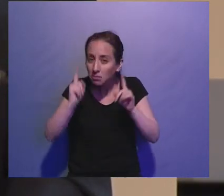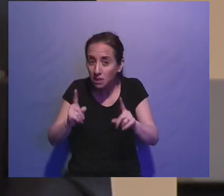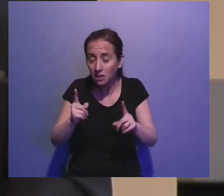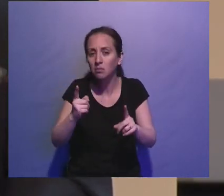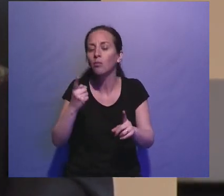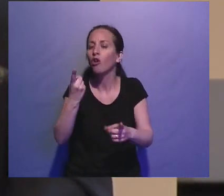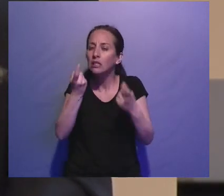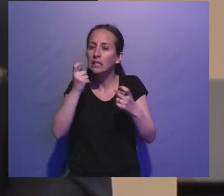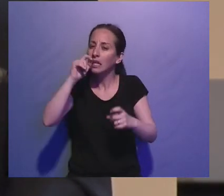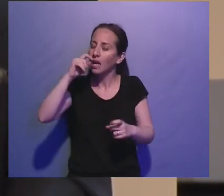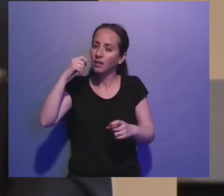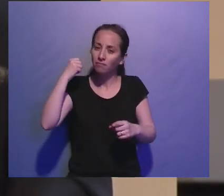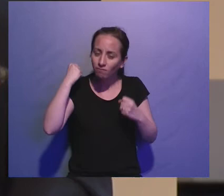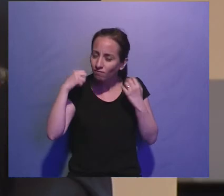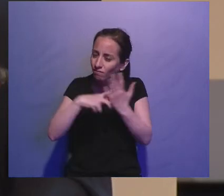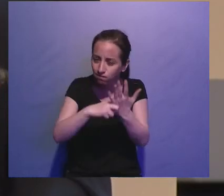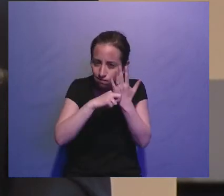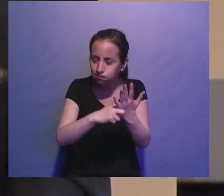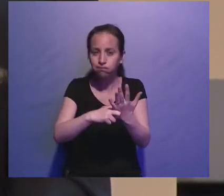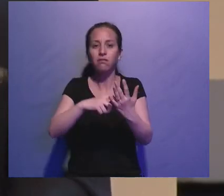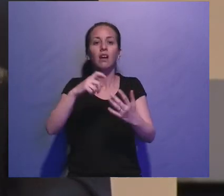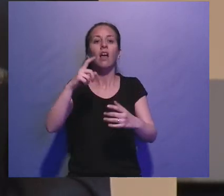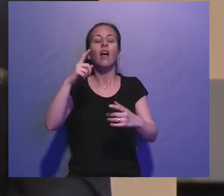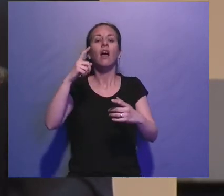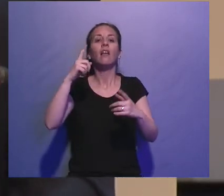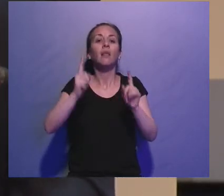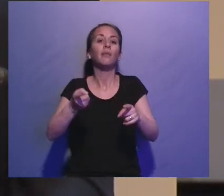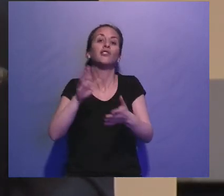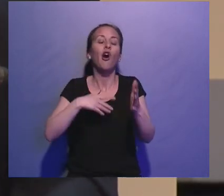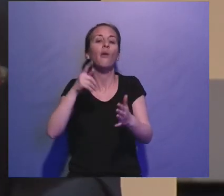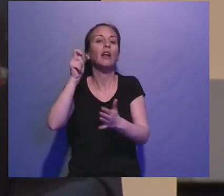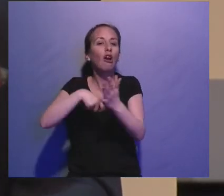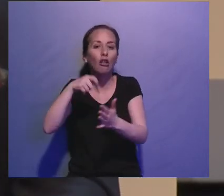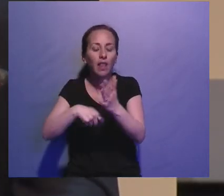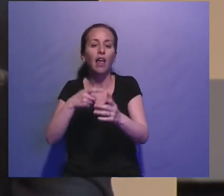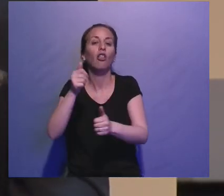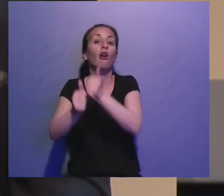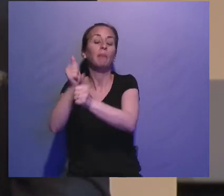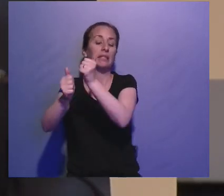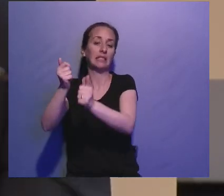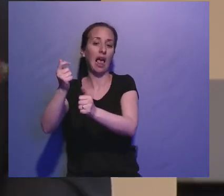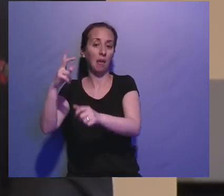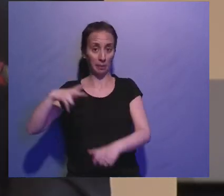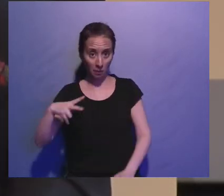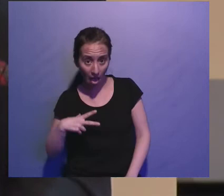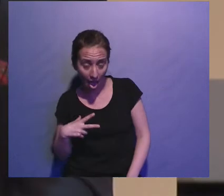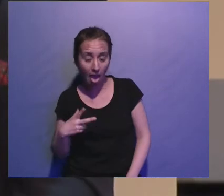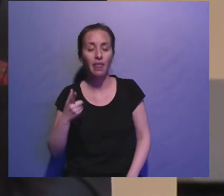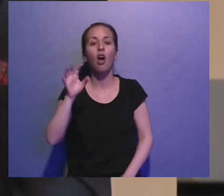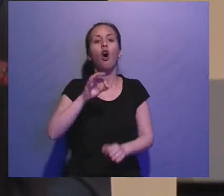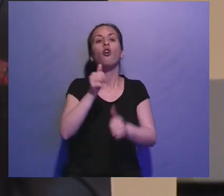there is a need to have a lot of oversight of all the